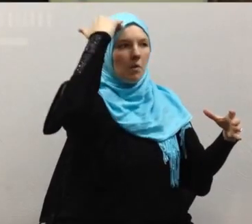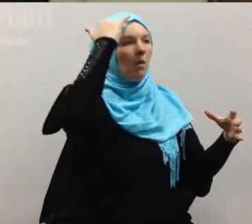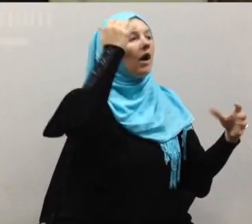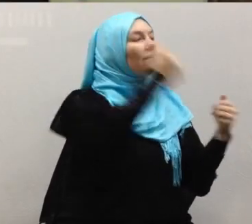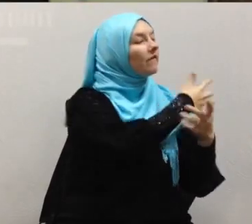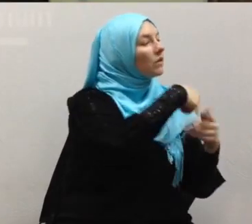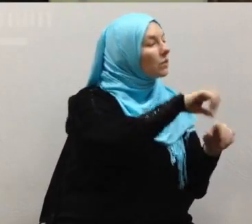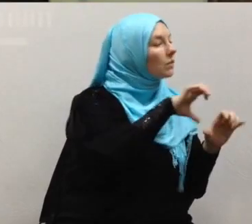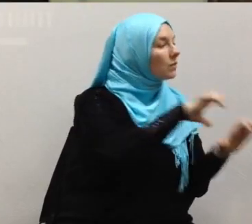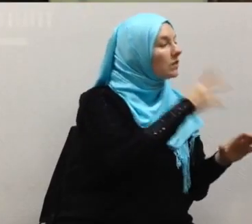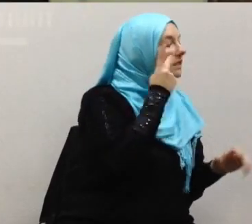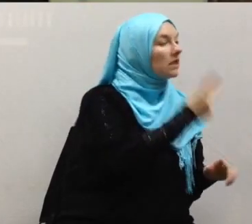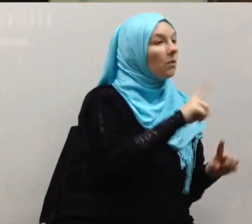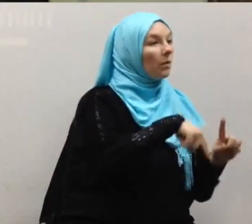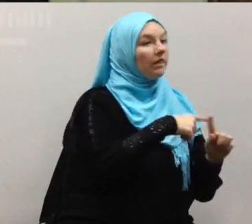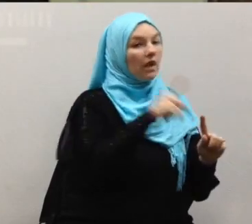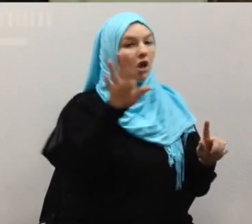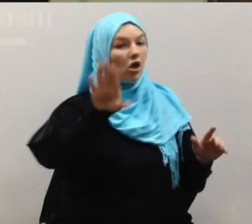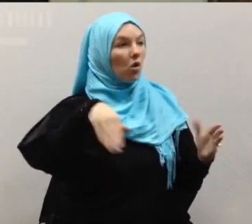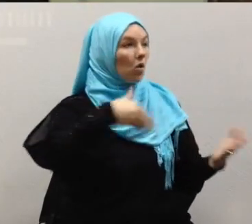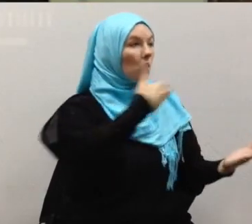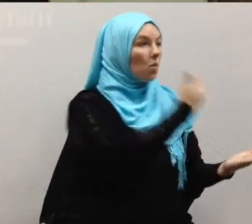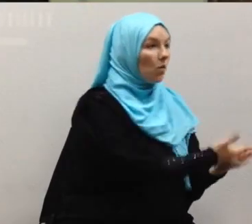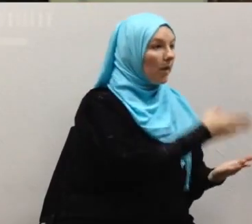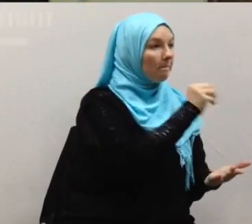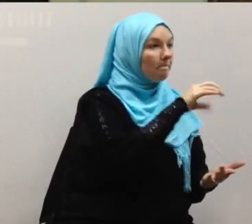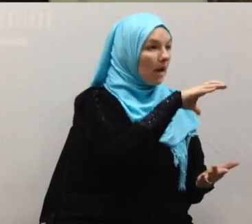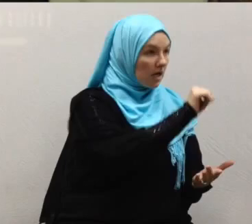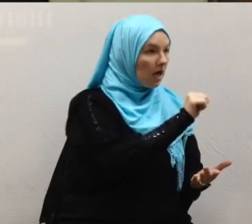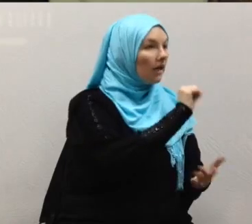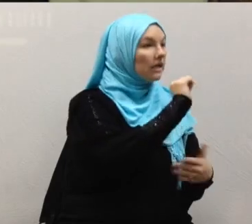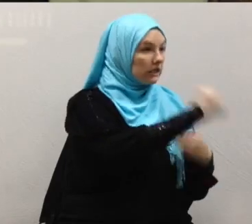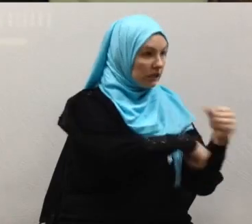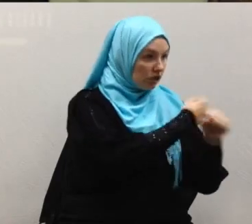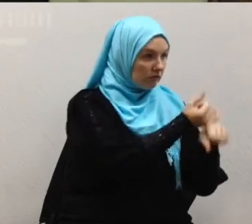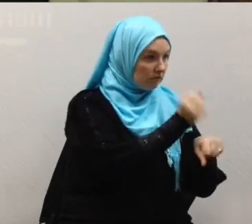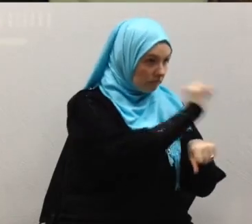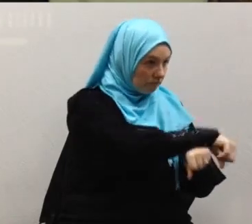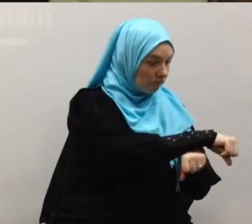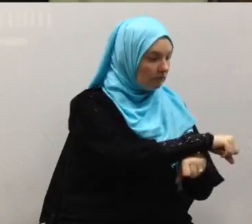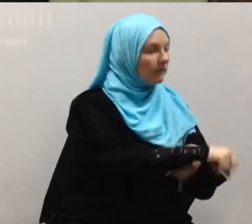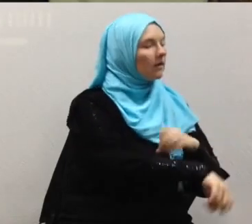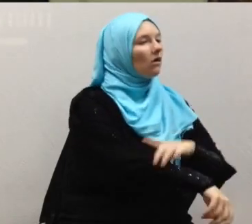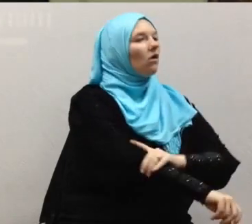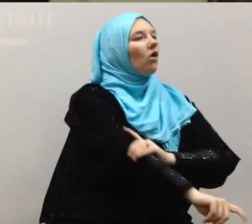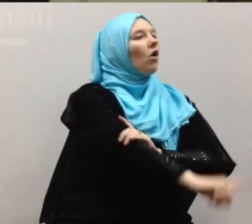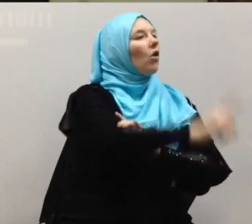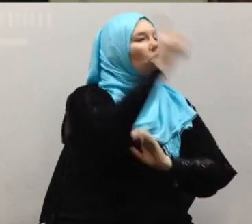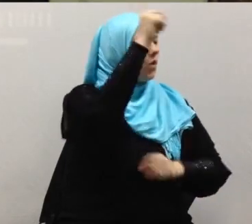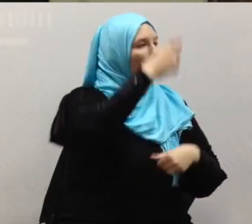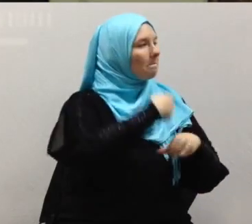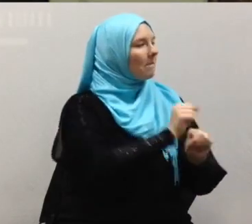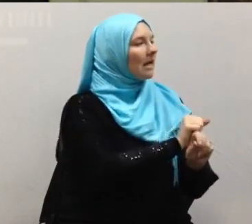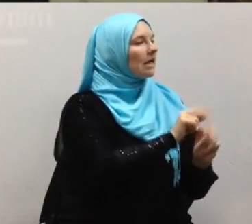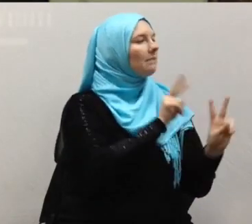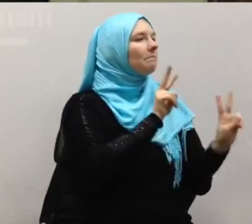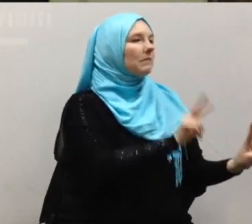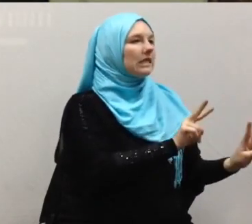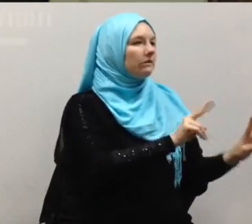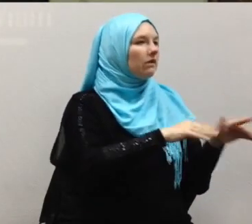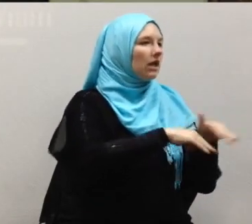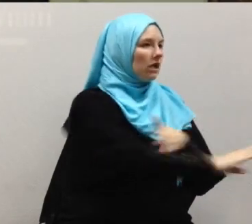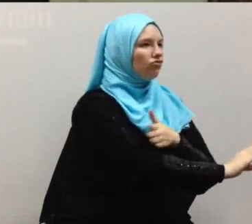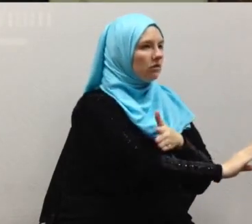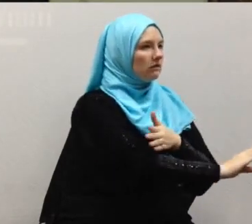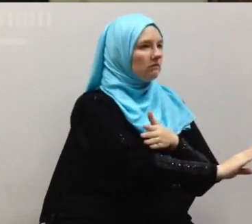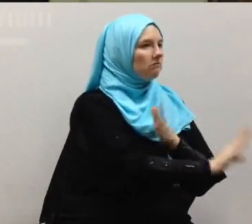the year of the conquest, Allah subhanahu wa ta'ala made it a peaceful entry, no bloodshed.